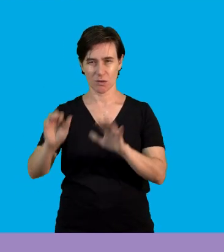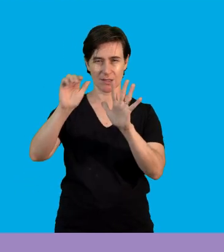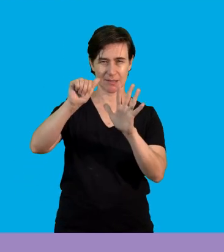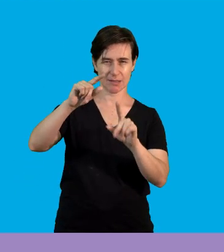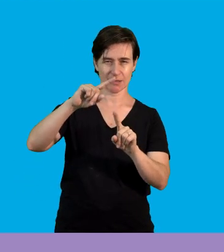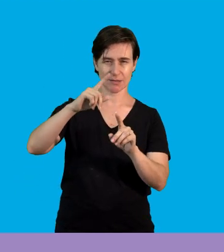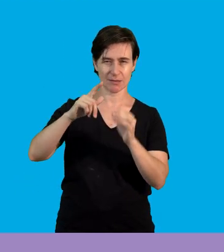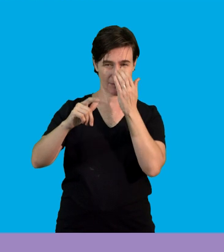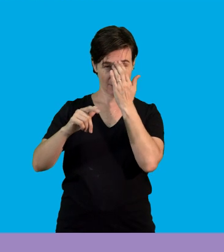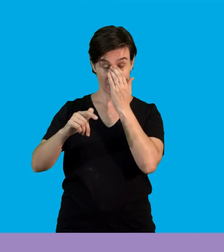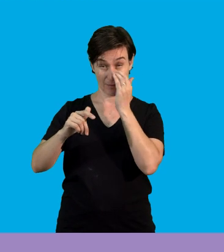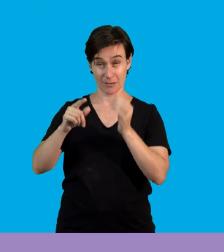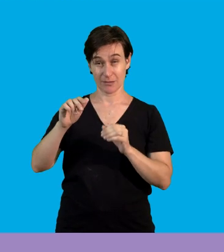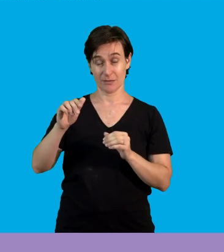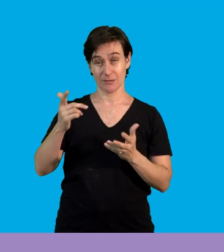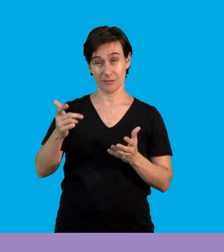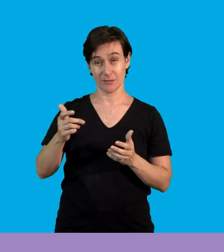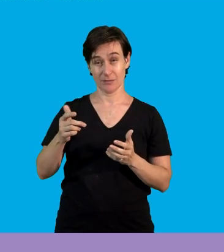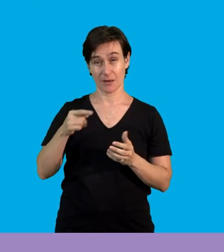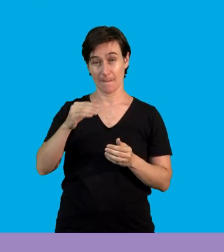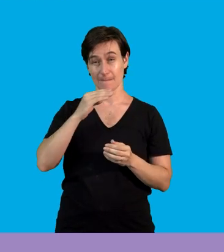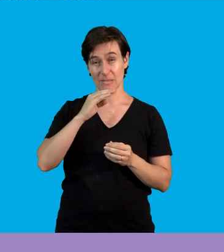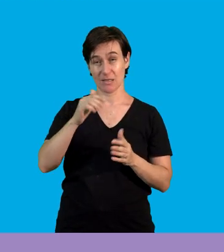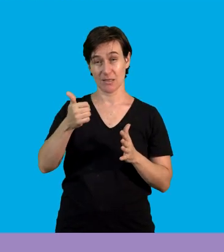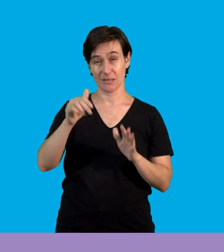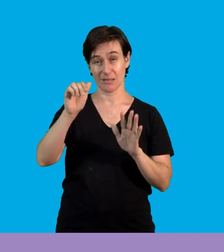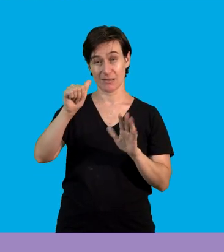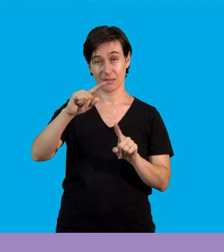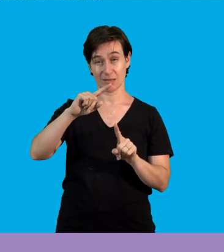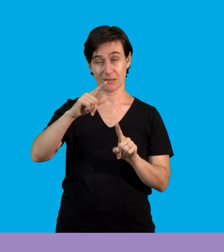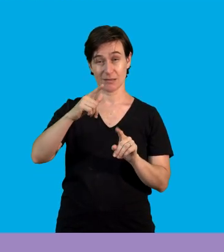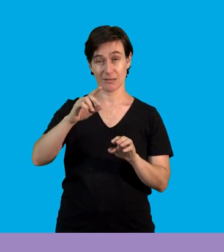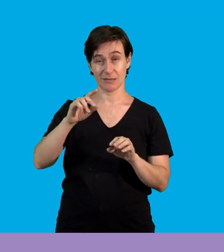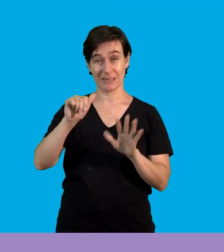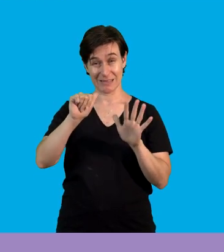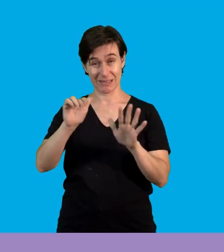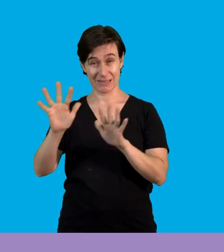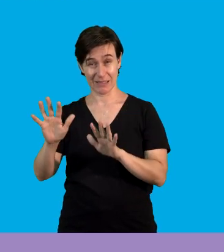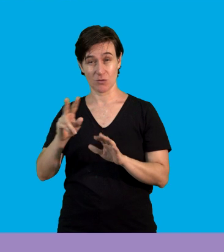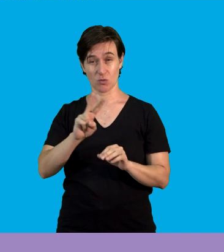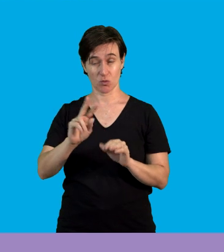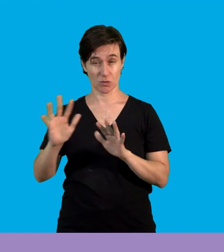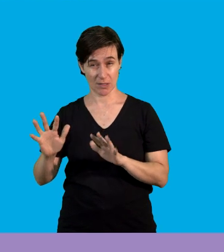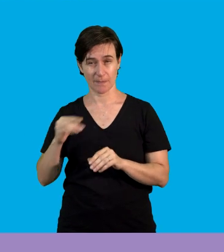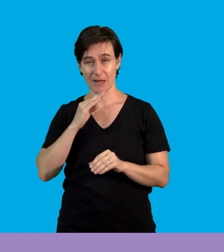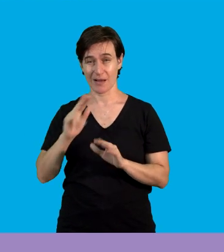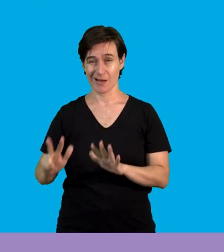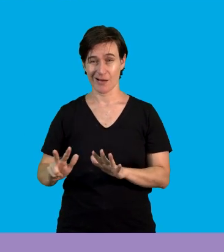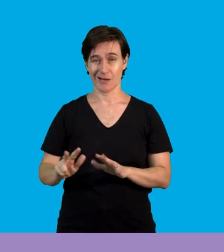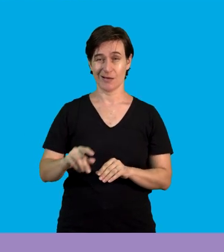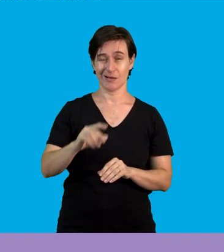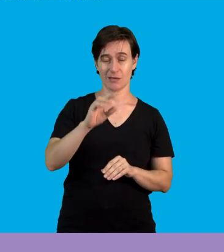6 tens plus 2 tens is 8 tens and